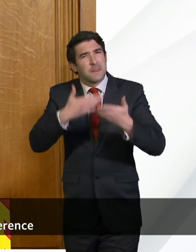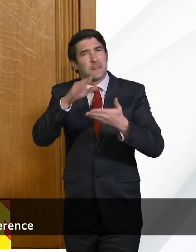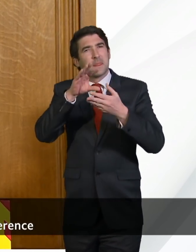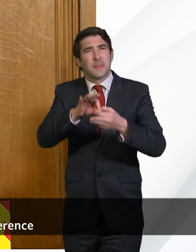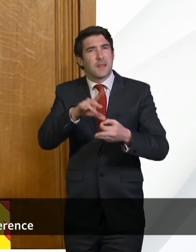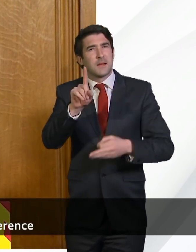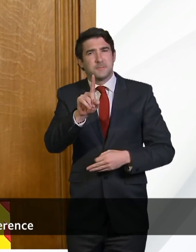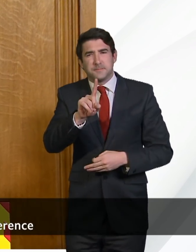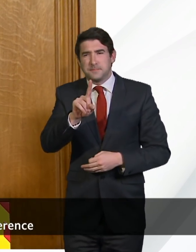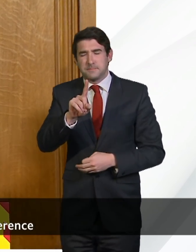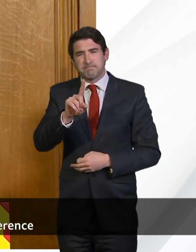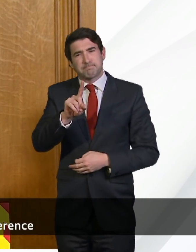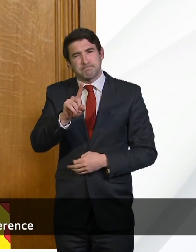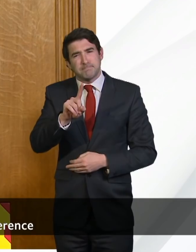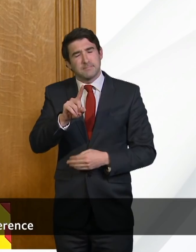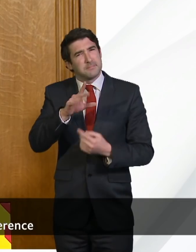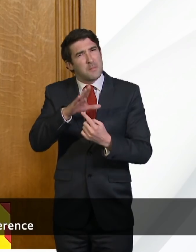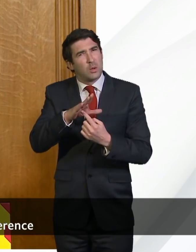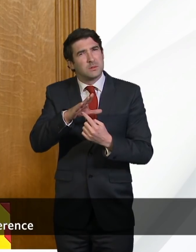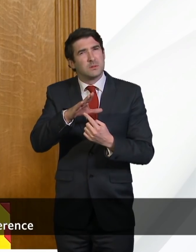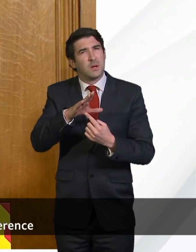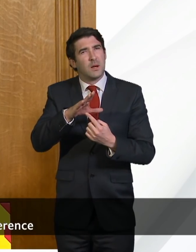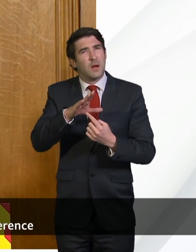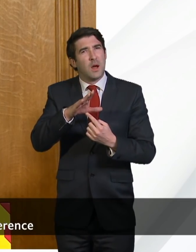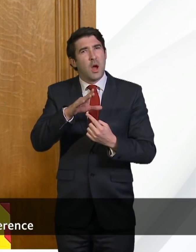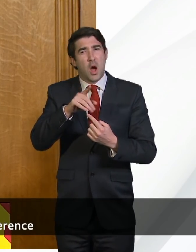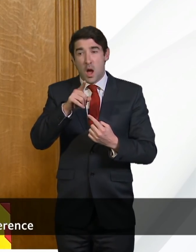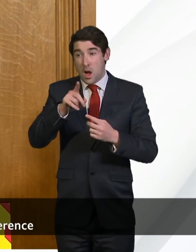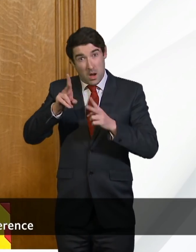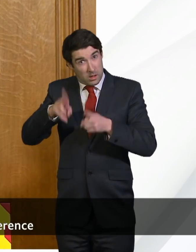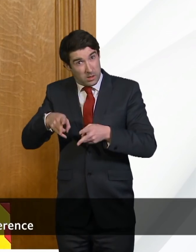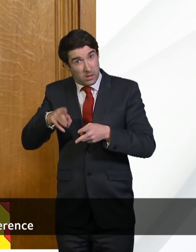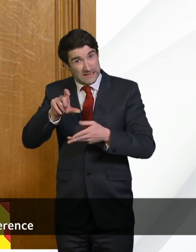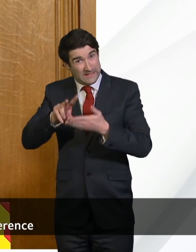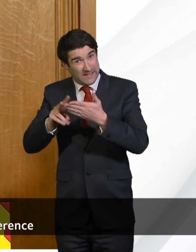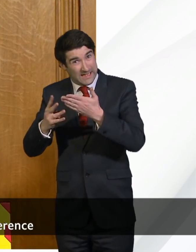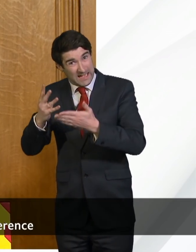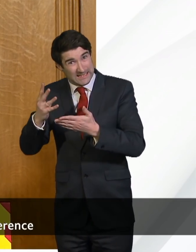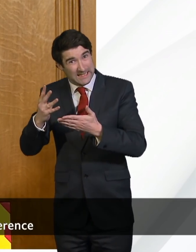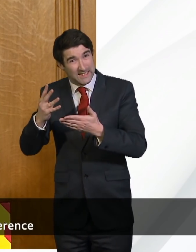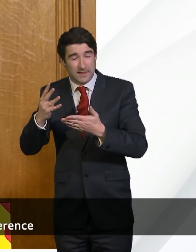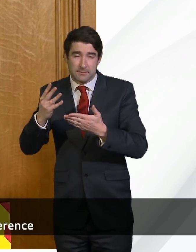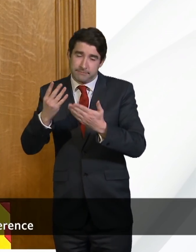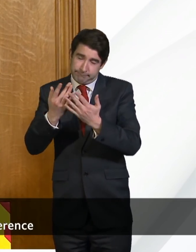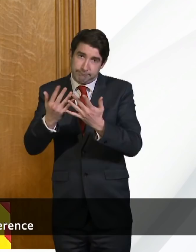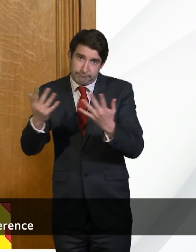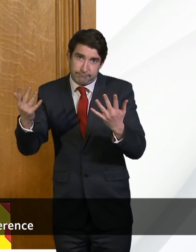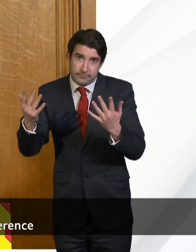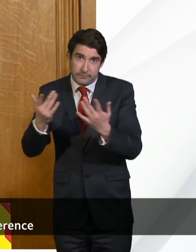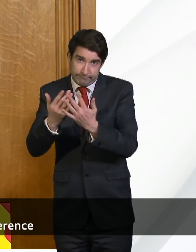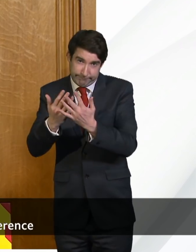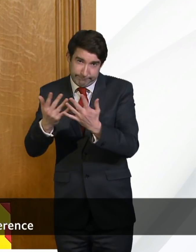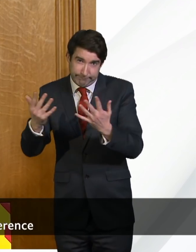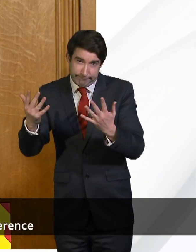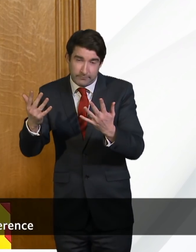important to remember that there are the direct effects of people dying from coronavirus, and this has been affected by people helping to